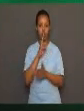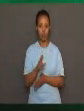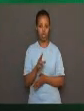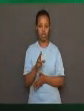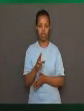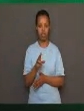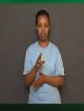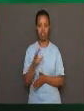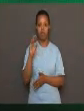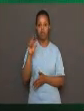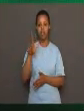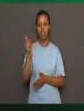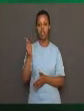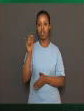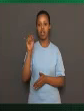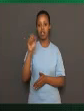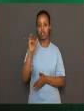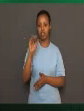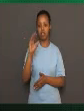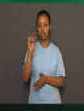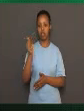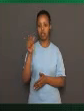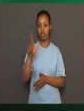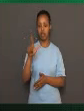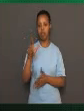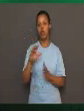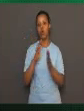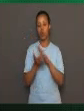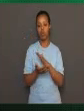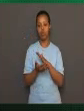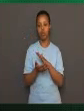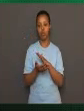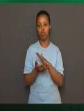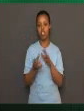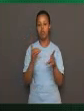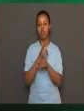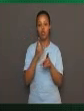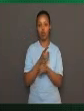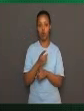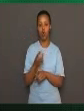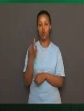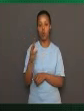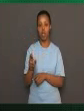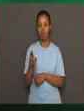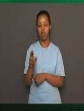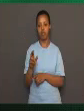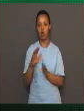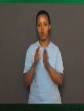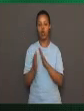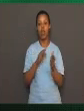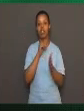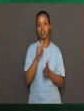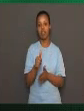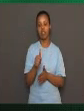In classical conditioning, naturally occurring or unconditioned stimulus